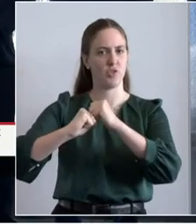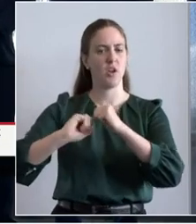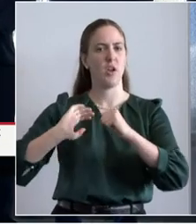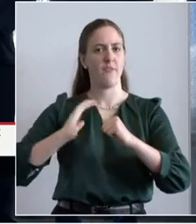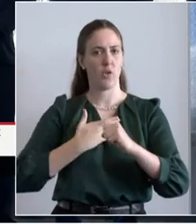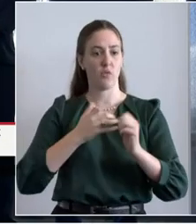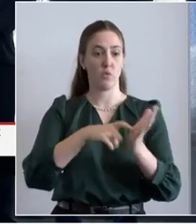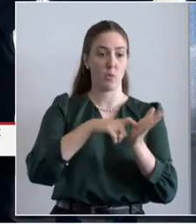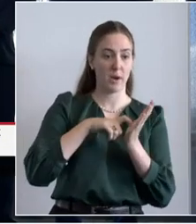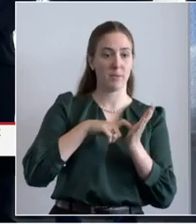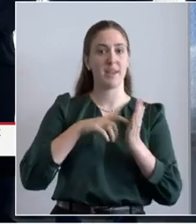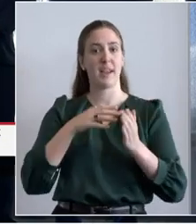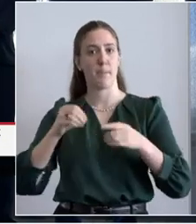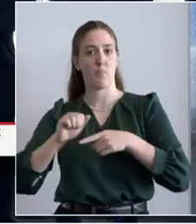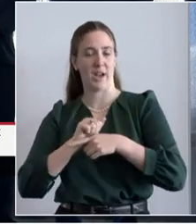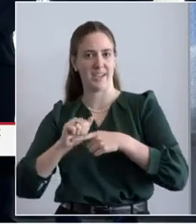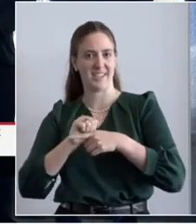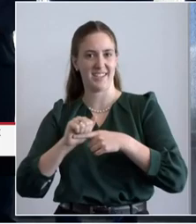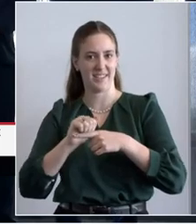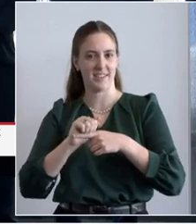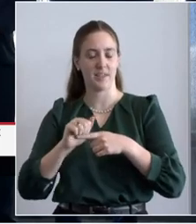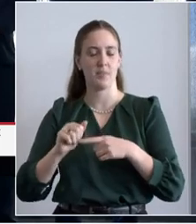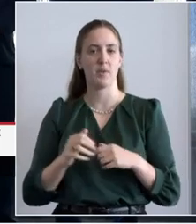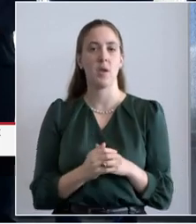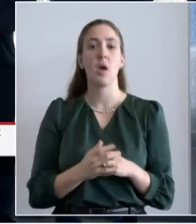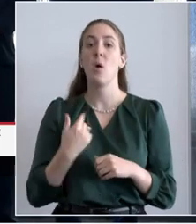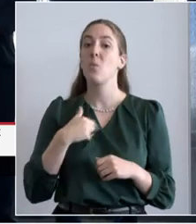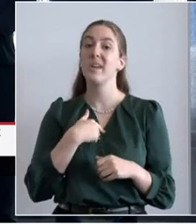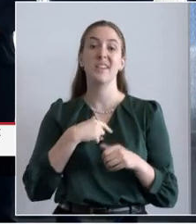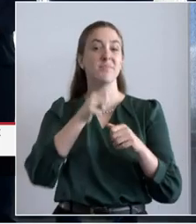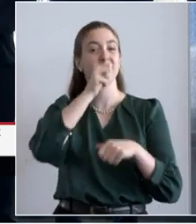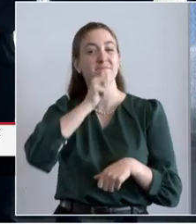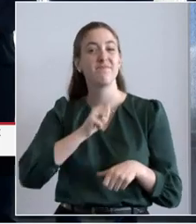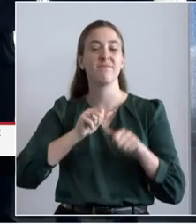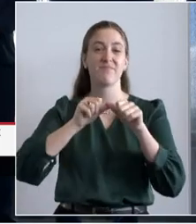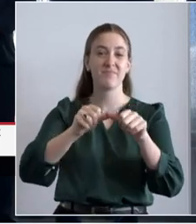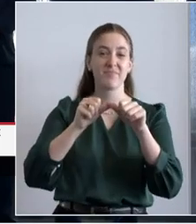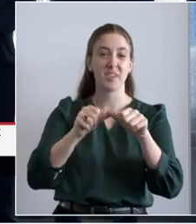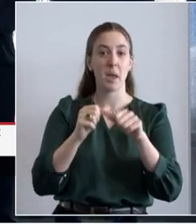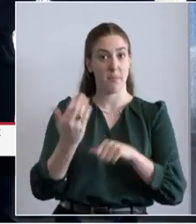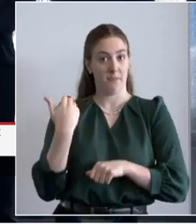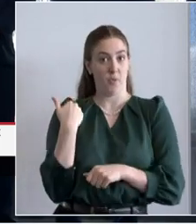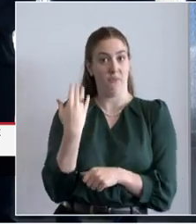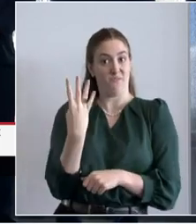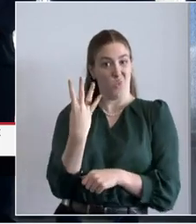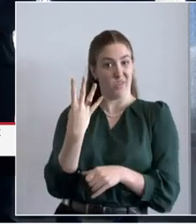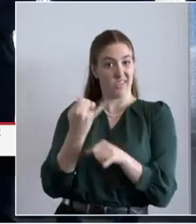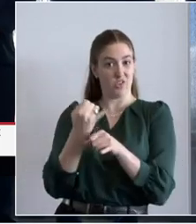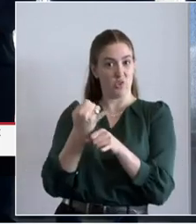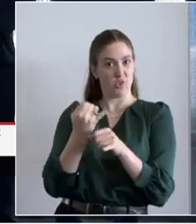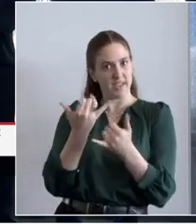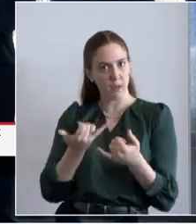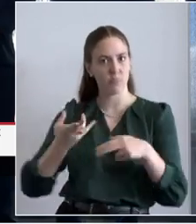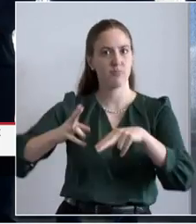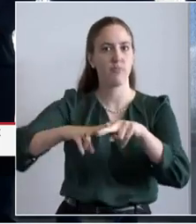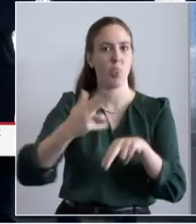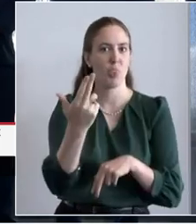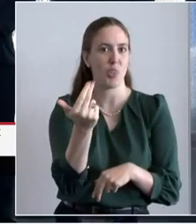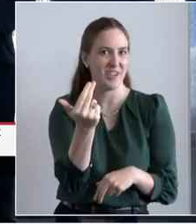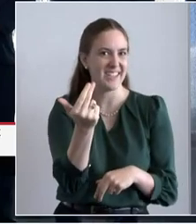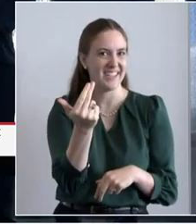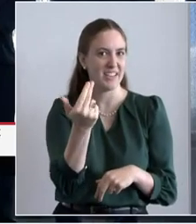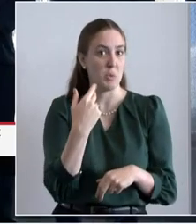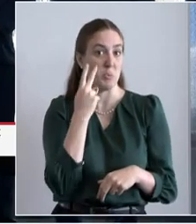order to reach our MBEs. But we stayed with it. We have grown now from 4 to 13 institutions whose logos are displayed on